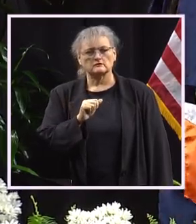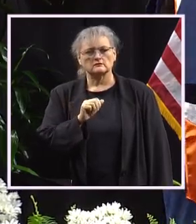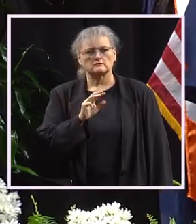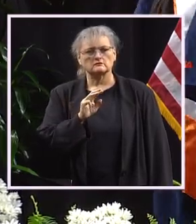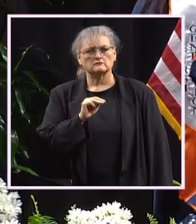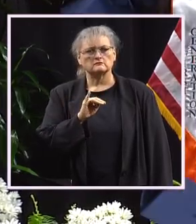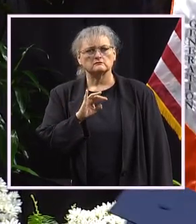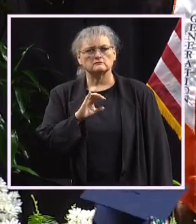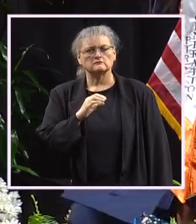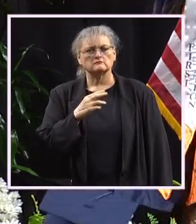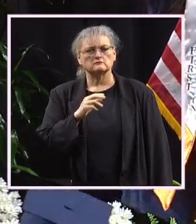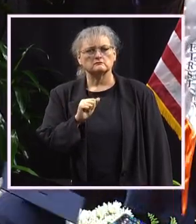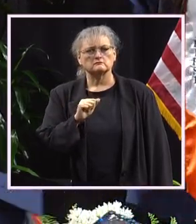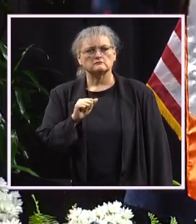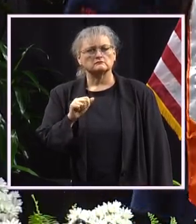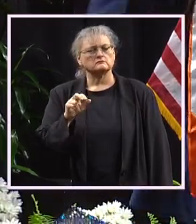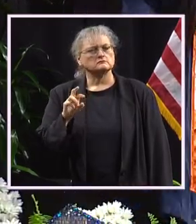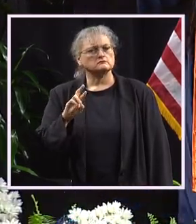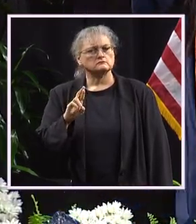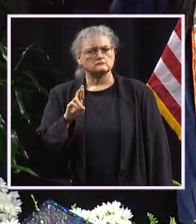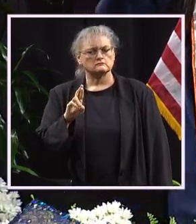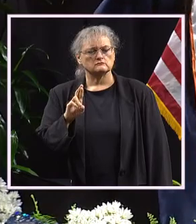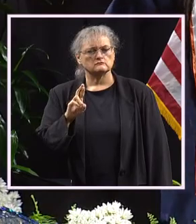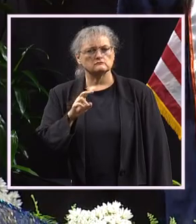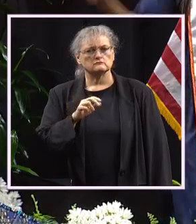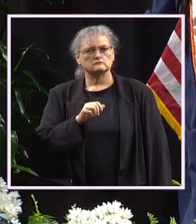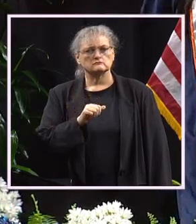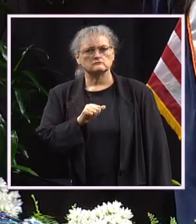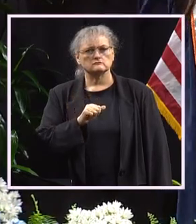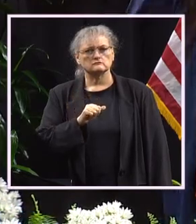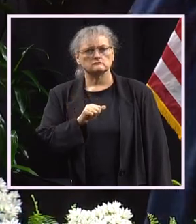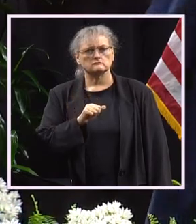Micah Philip Rosenstein, magna cum laude.